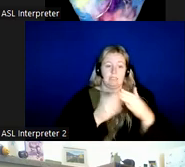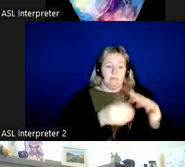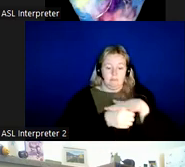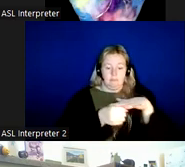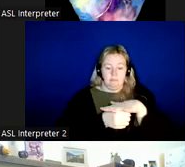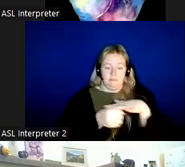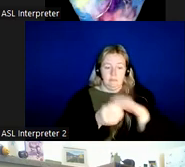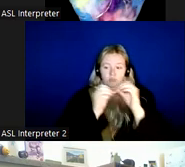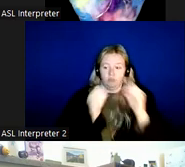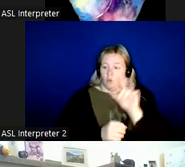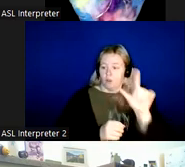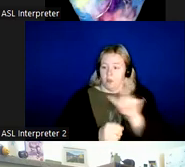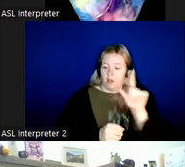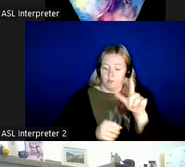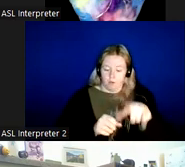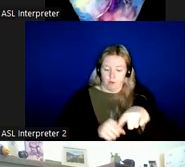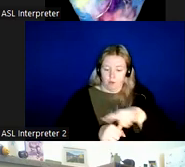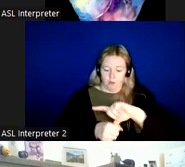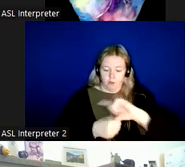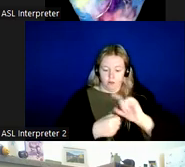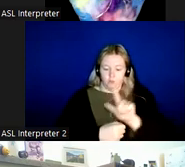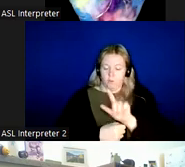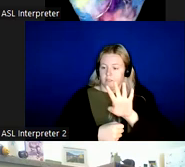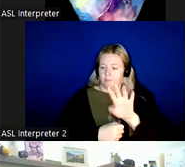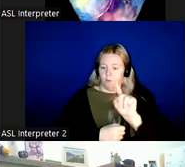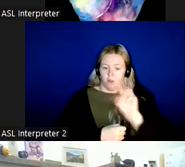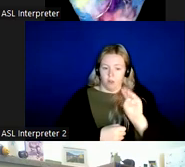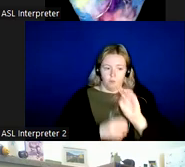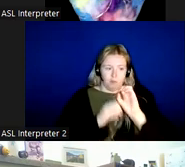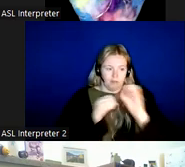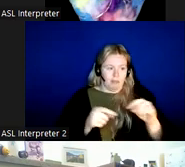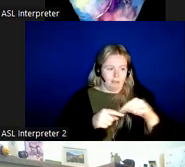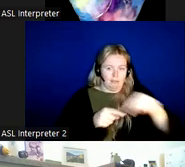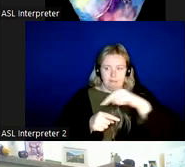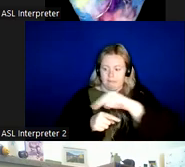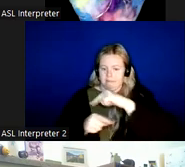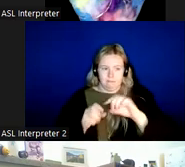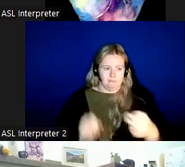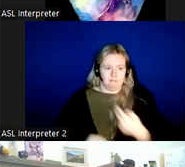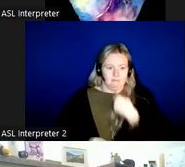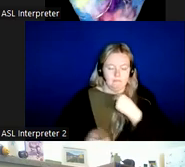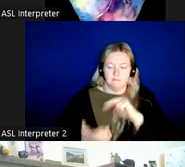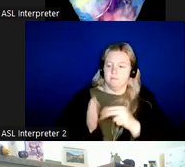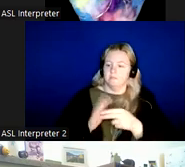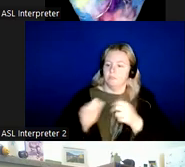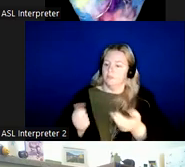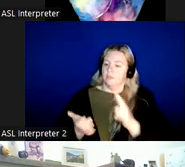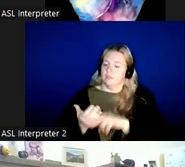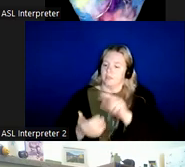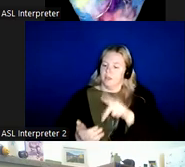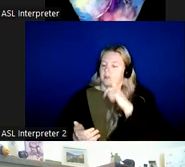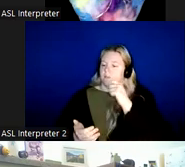24 kilometers, you're able to sign up for our books by mail service. And what that